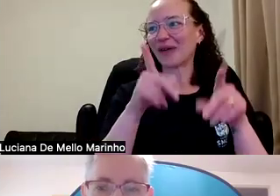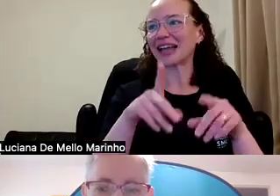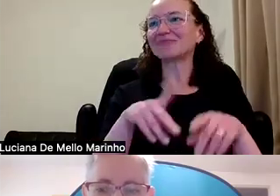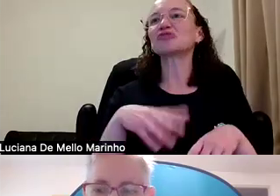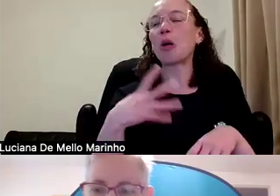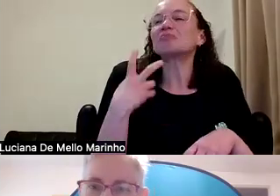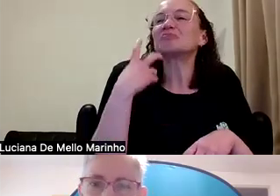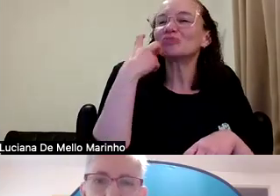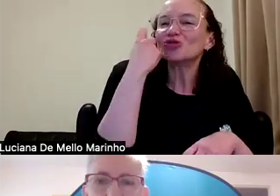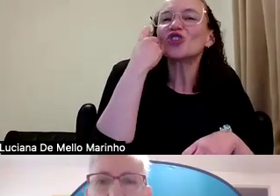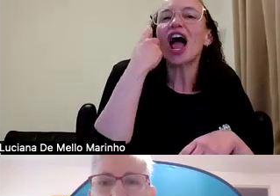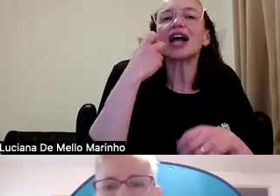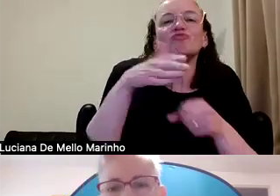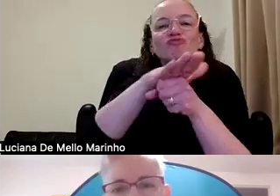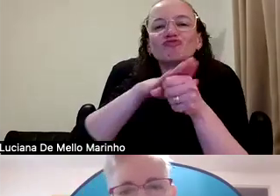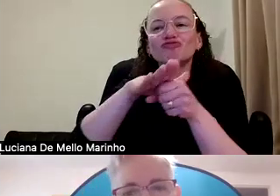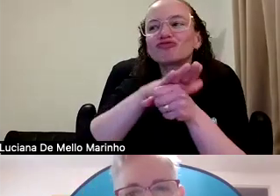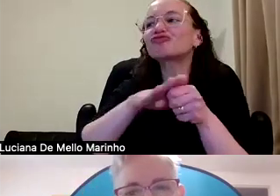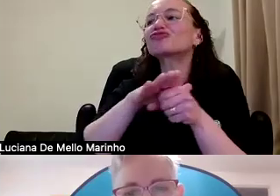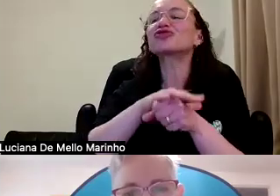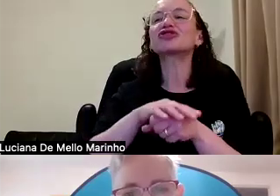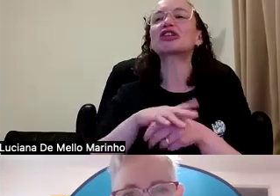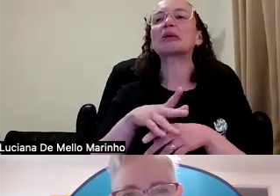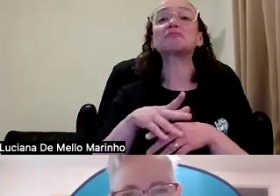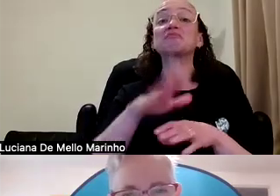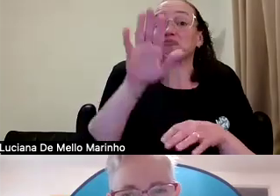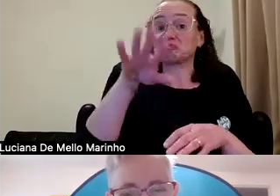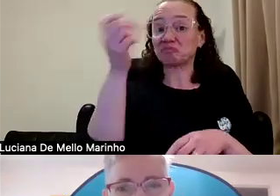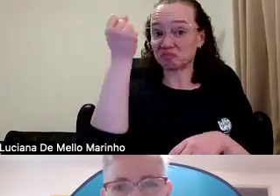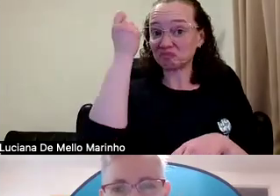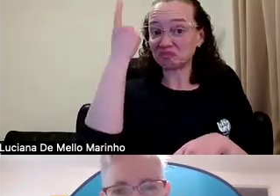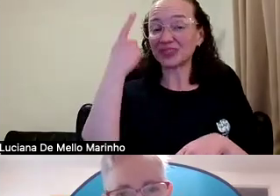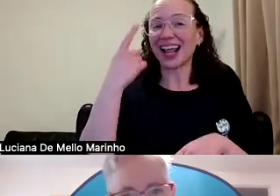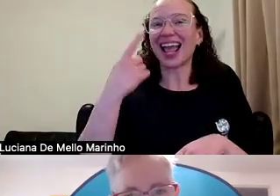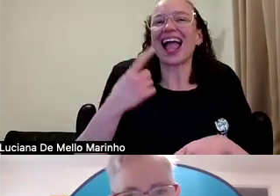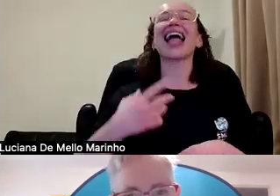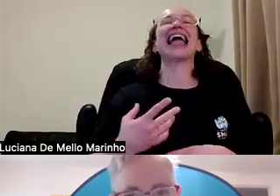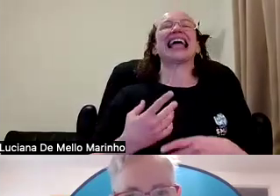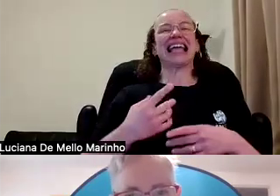numb with the patients. So you can say there's going to be a numbing shot.